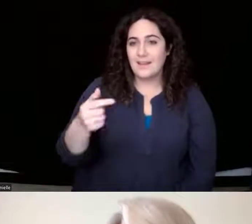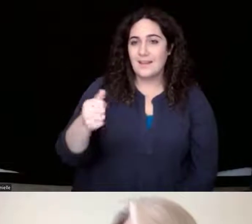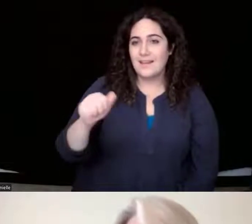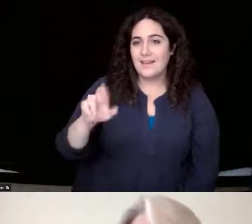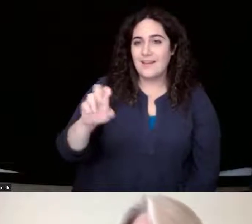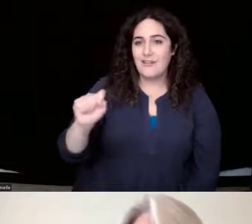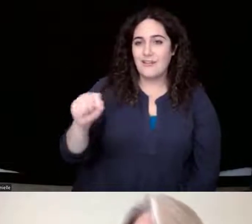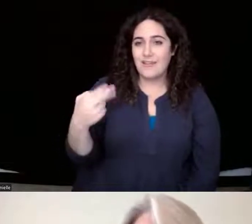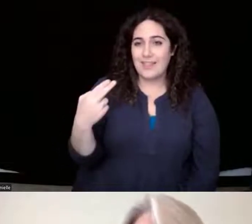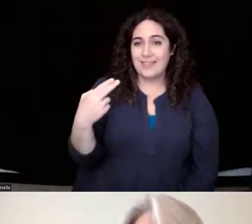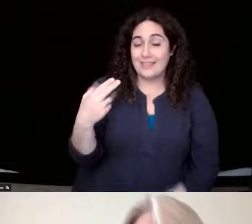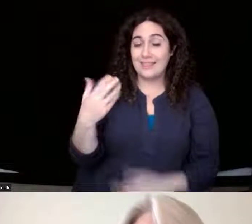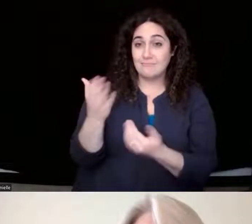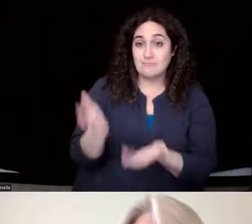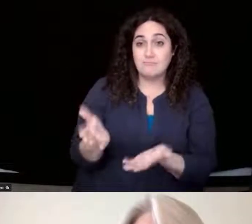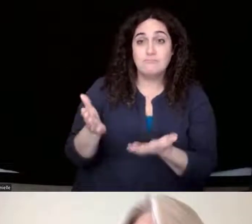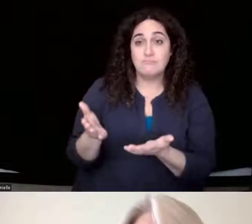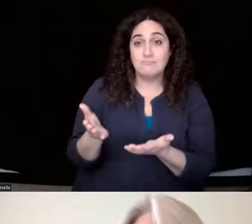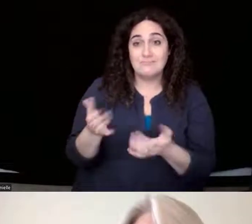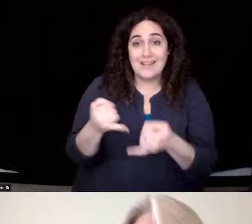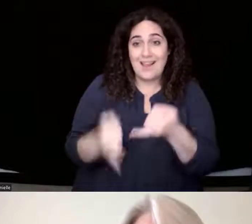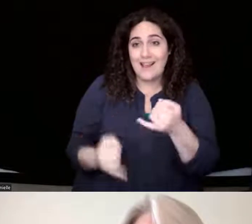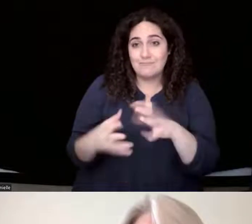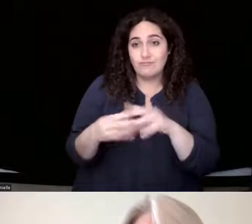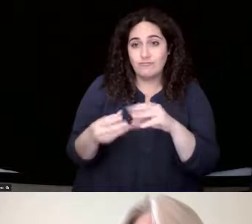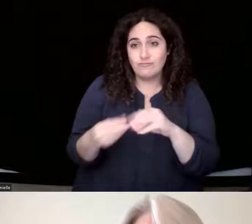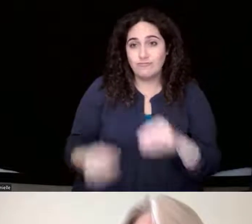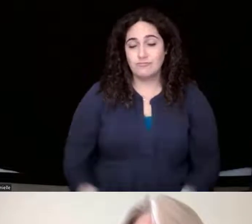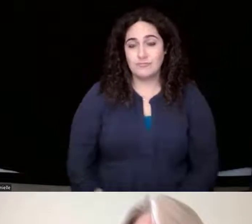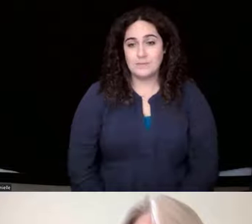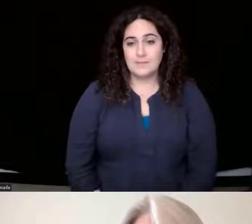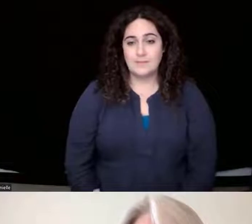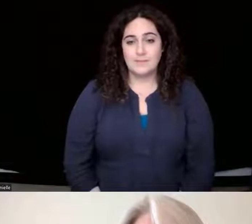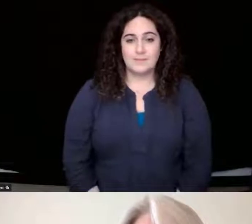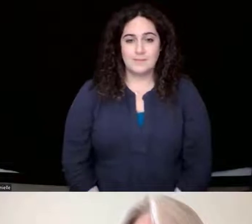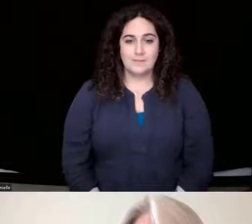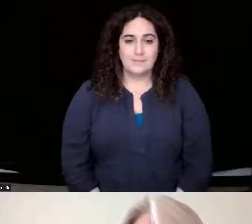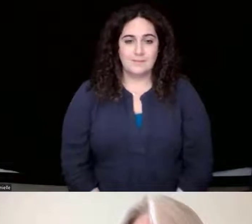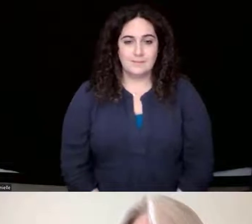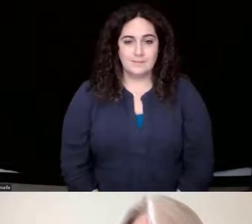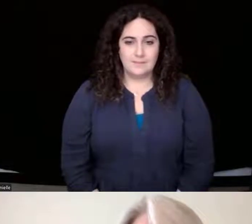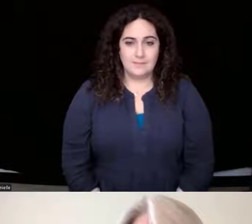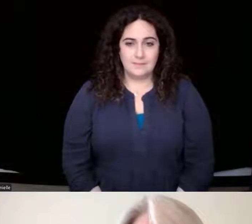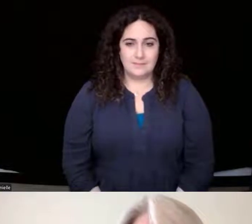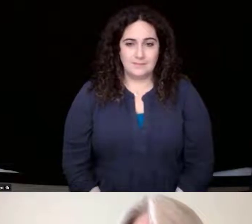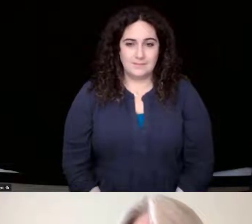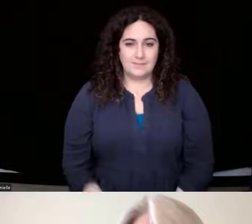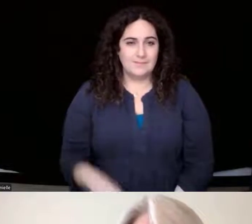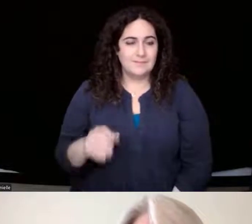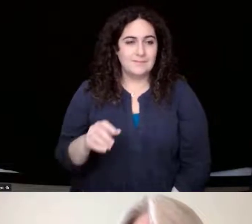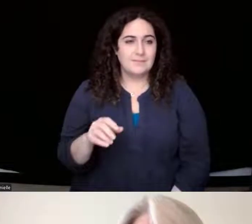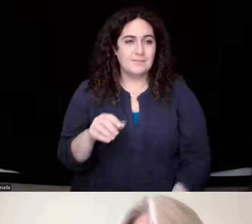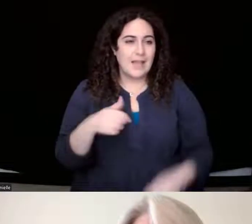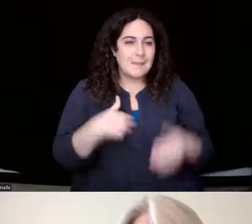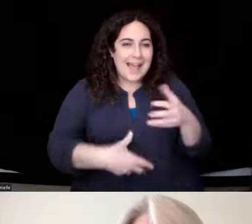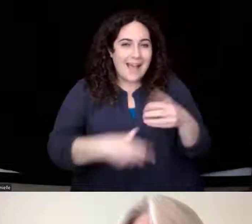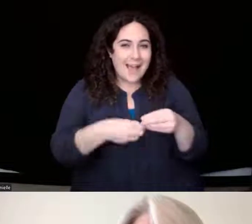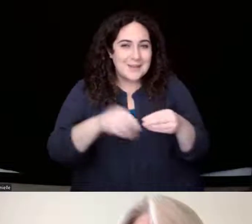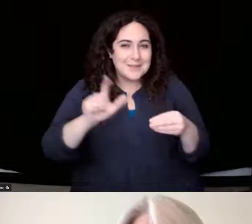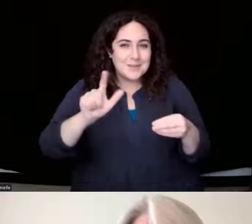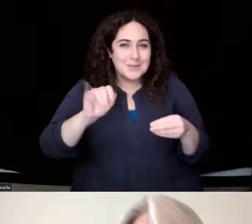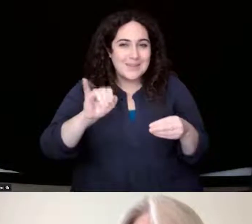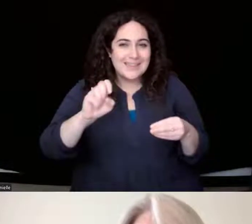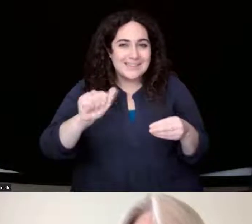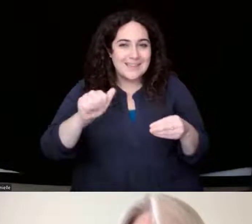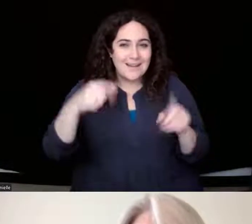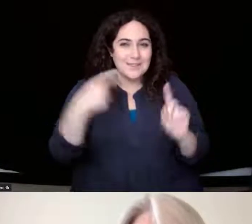you on the spot and have you start off first. Yeah, no, thank you. And to Lisa's last point, I just want to